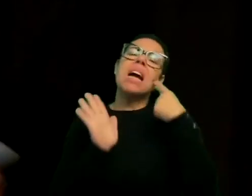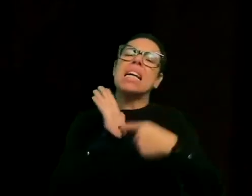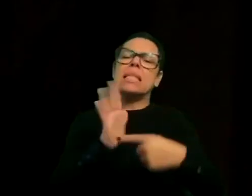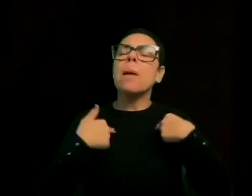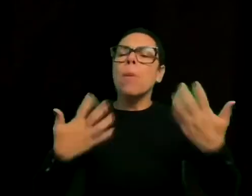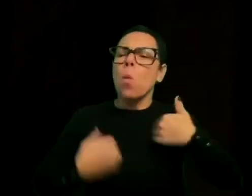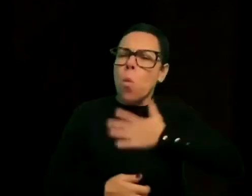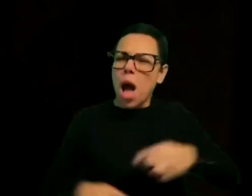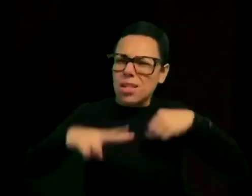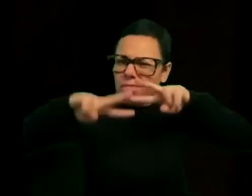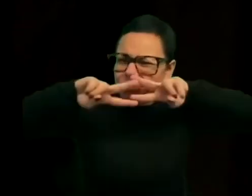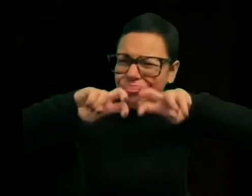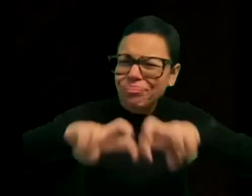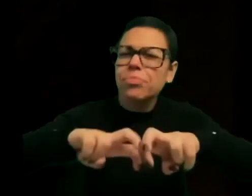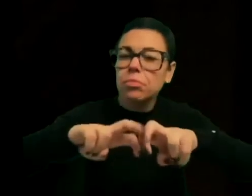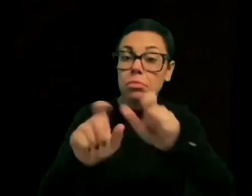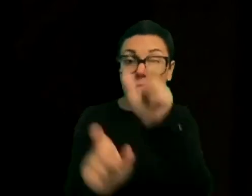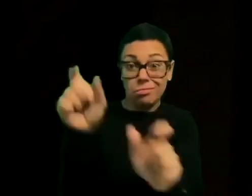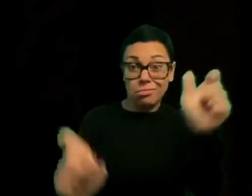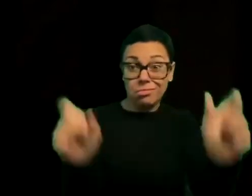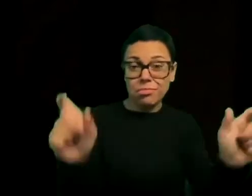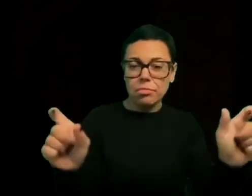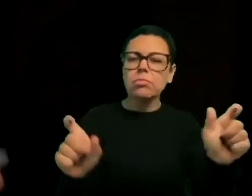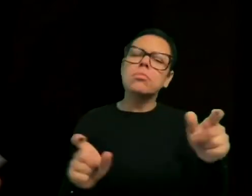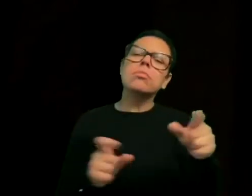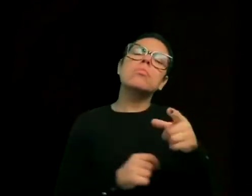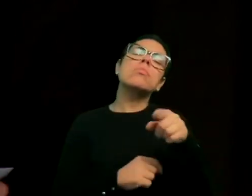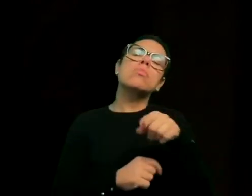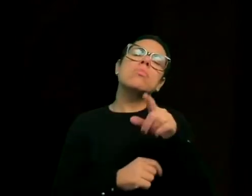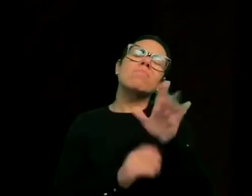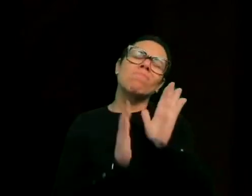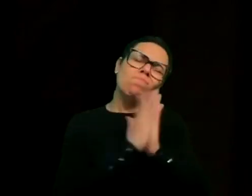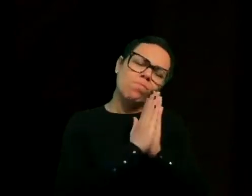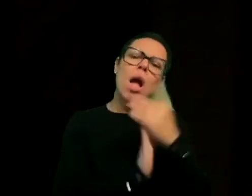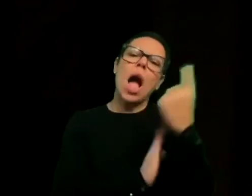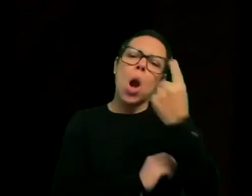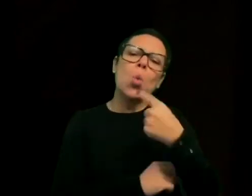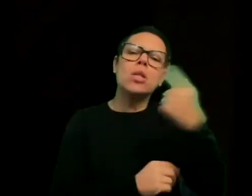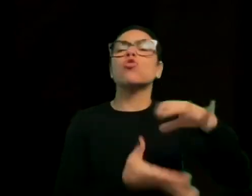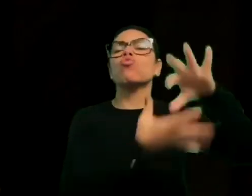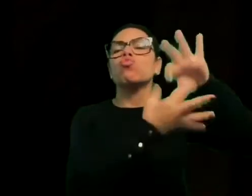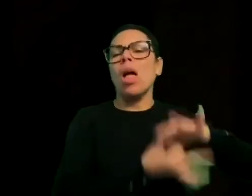that they take into account the gender perspective. So that was as well, that's why our